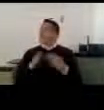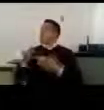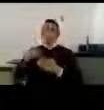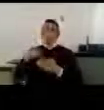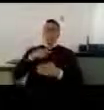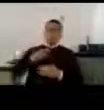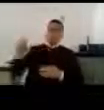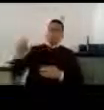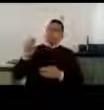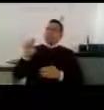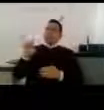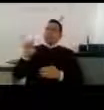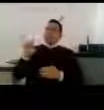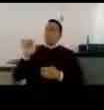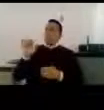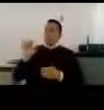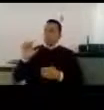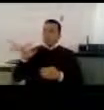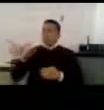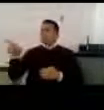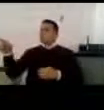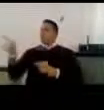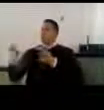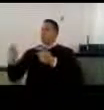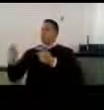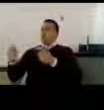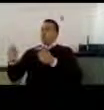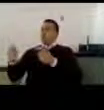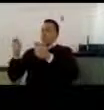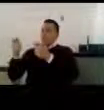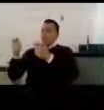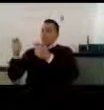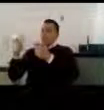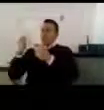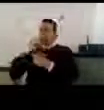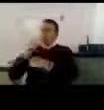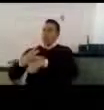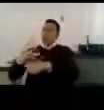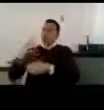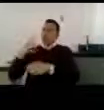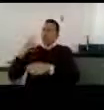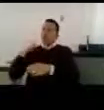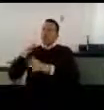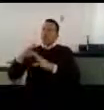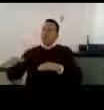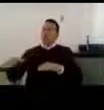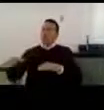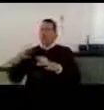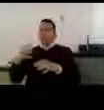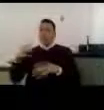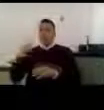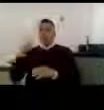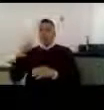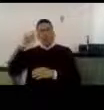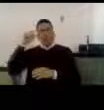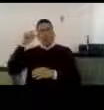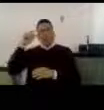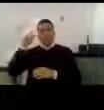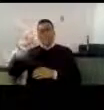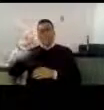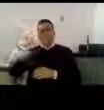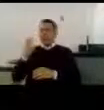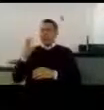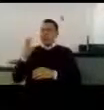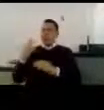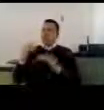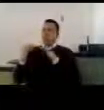today. As the Director of Social Work for Children for Gender Equity, I'd like to ask you to share your thoughts on Ian through the